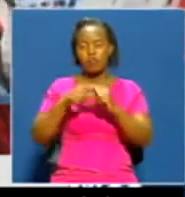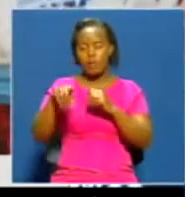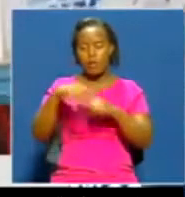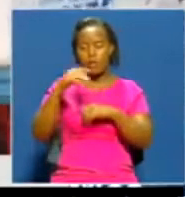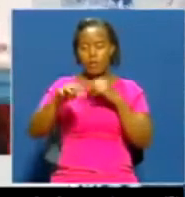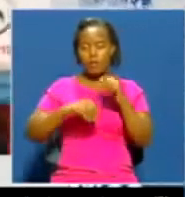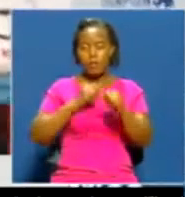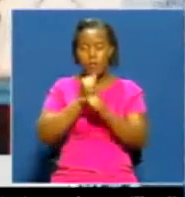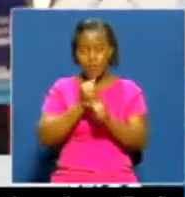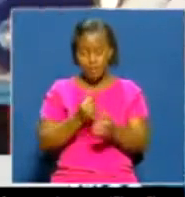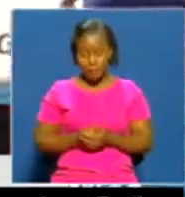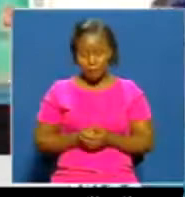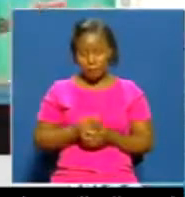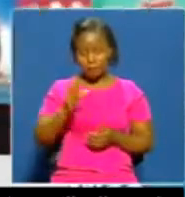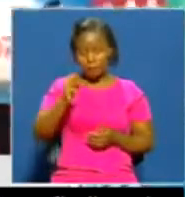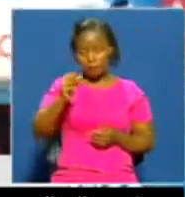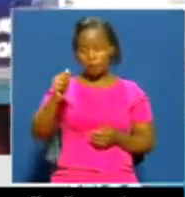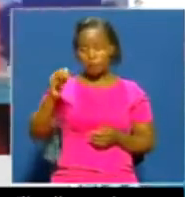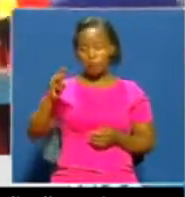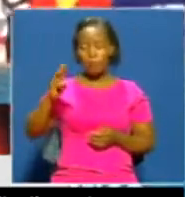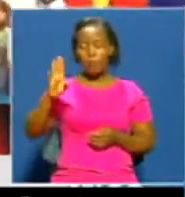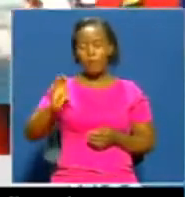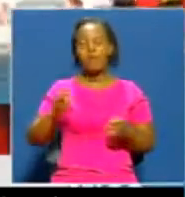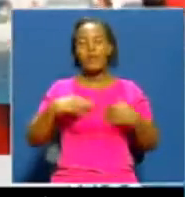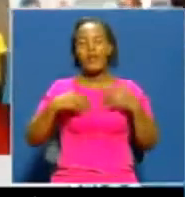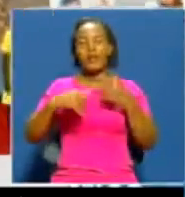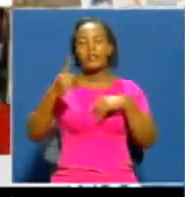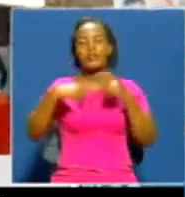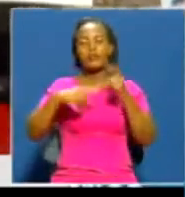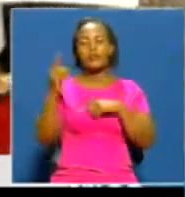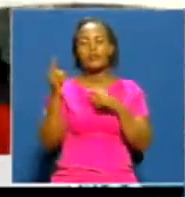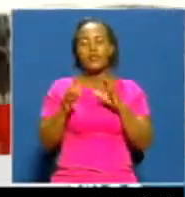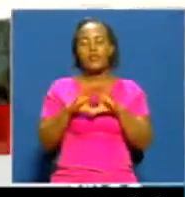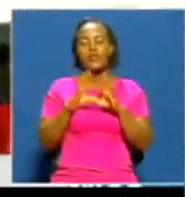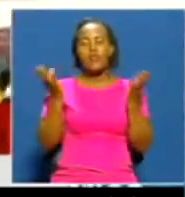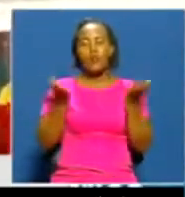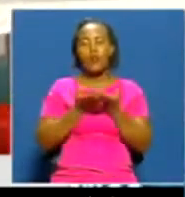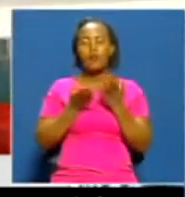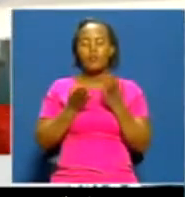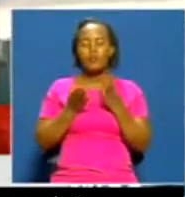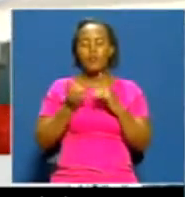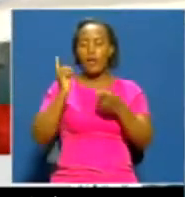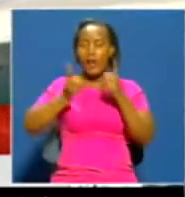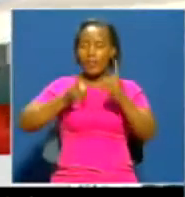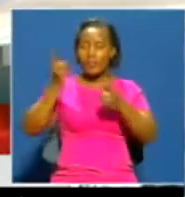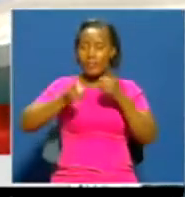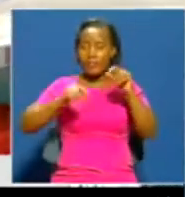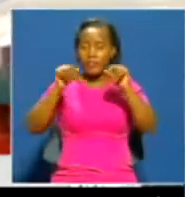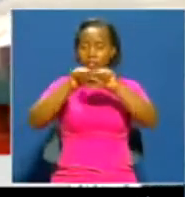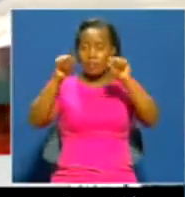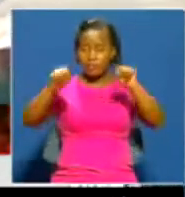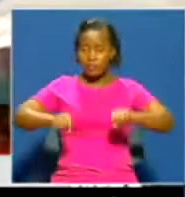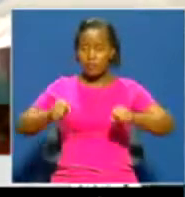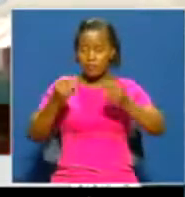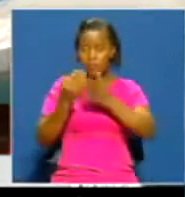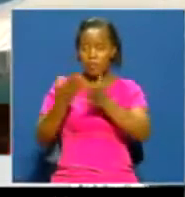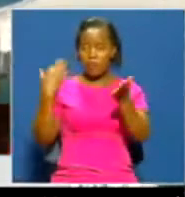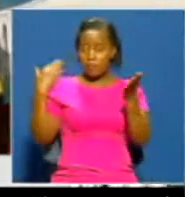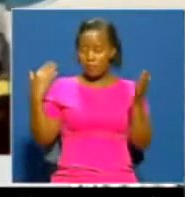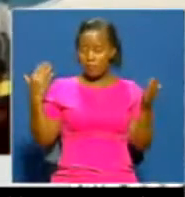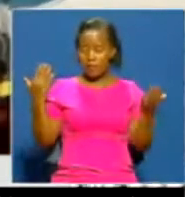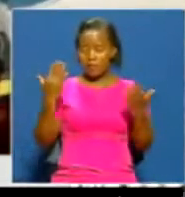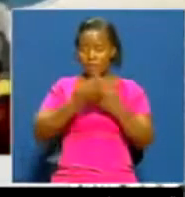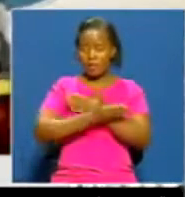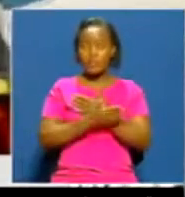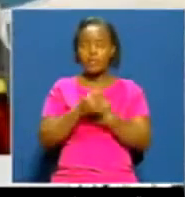Sawe attained the Olympic qualification mark through the World Athletic Ranking System. By the close of the qualifying window last night, Sawe was